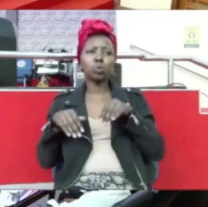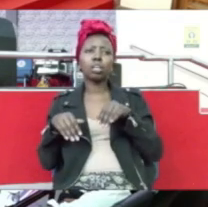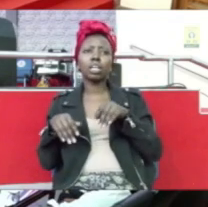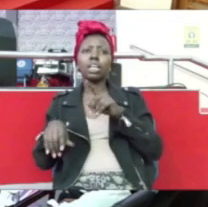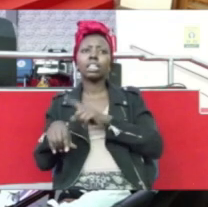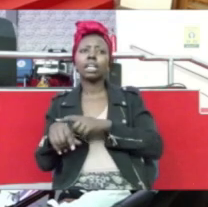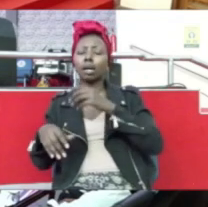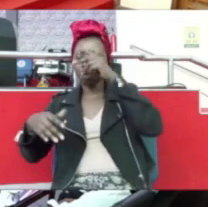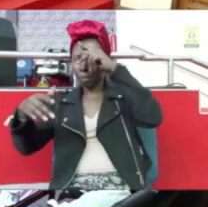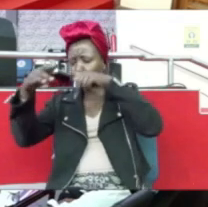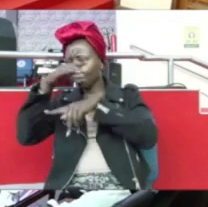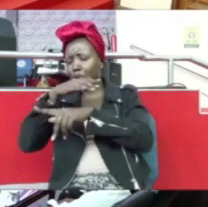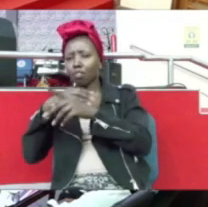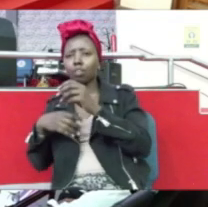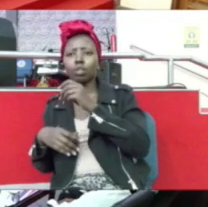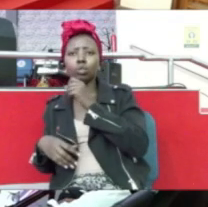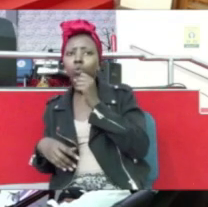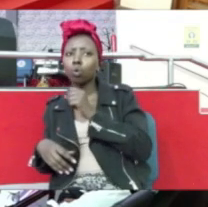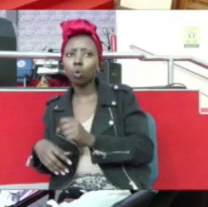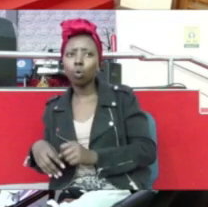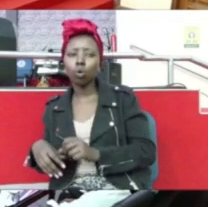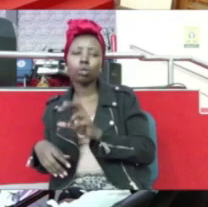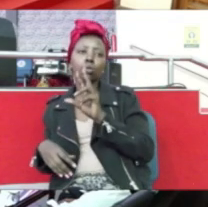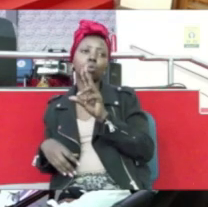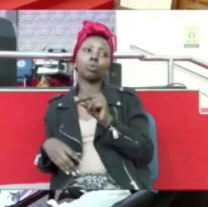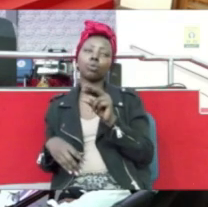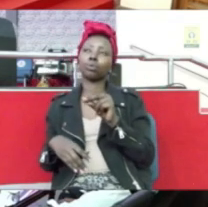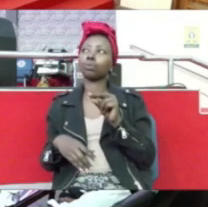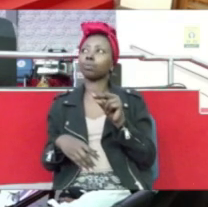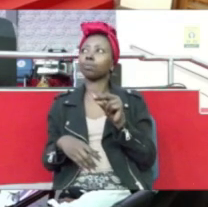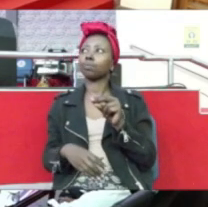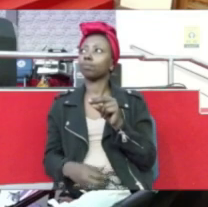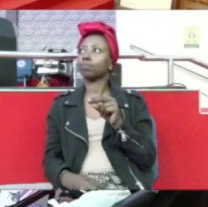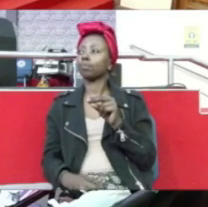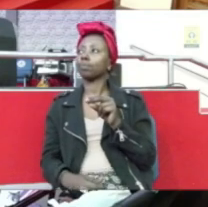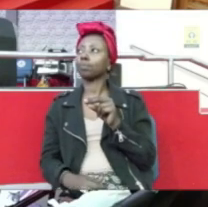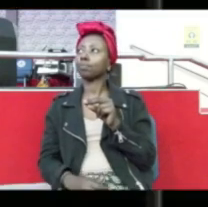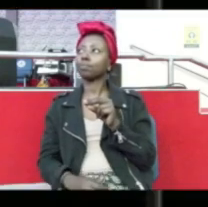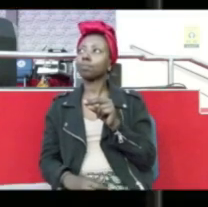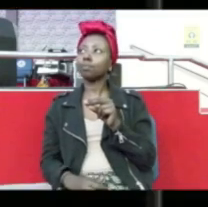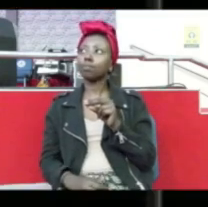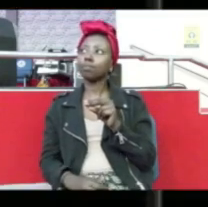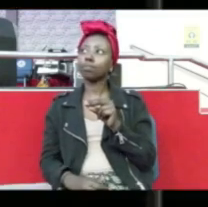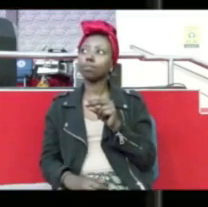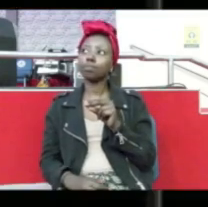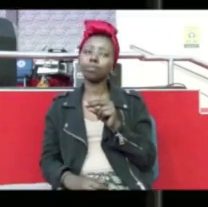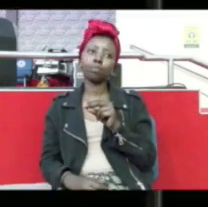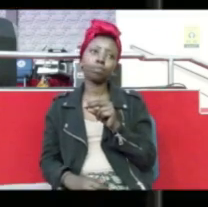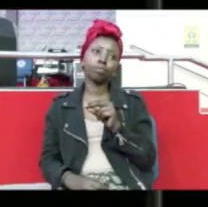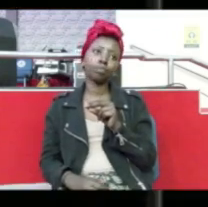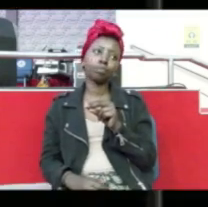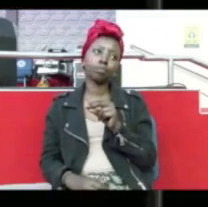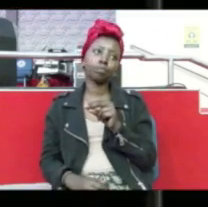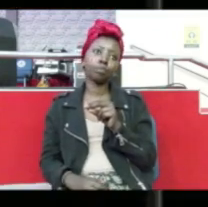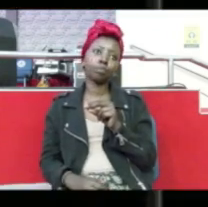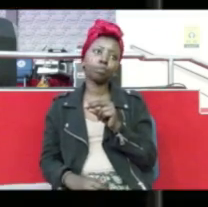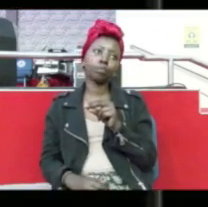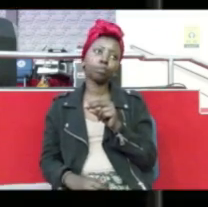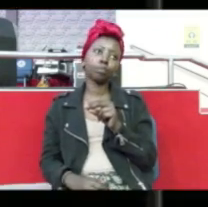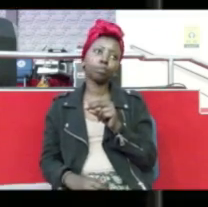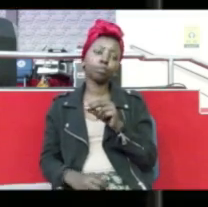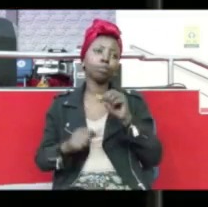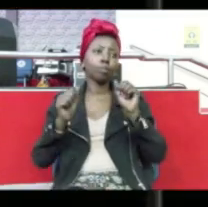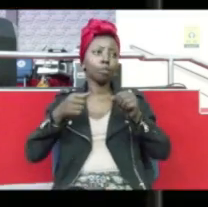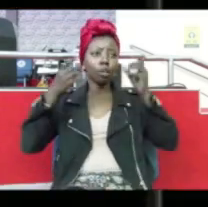too old. Hatutaki kugoja mpaka kuhani wetu amezeeka sana. We can decide that